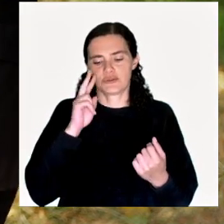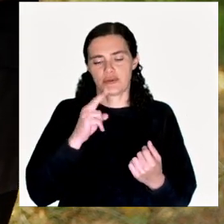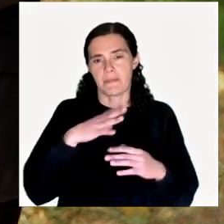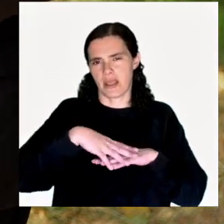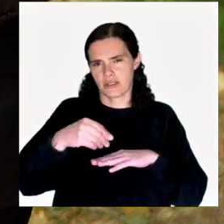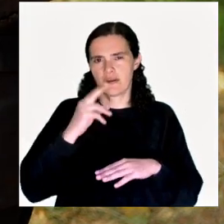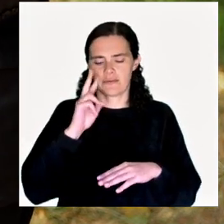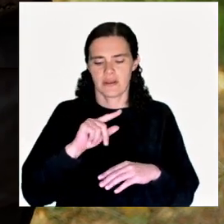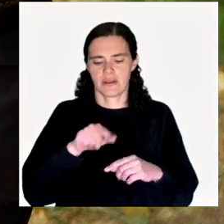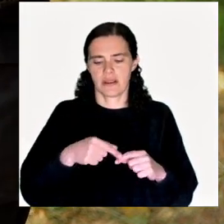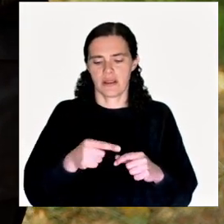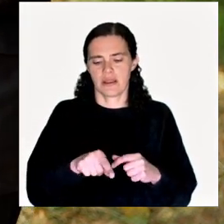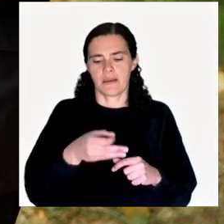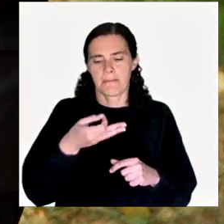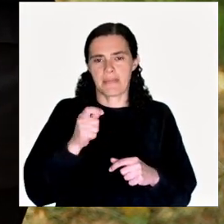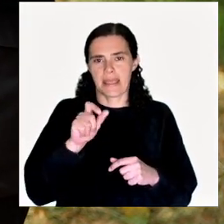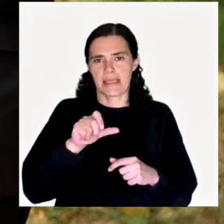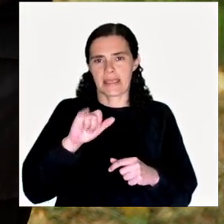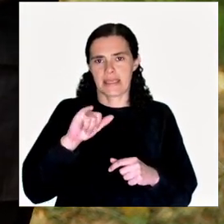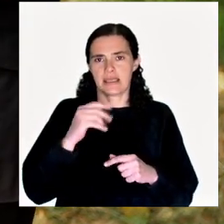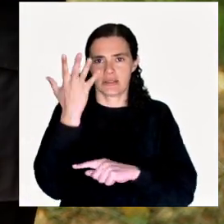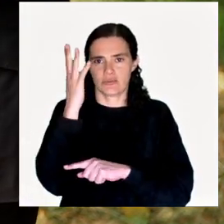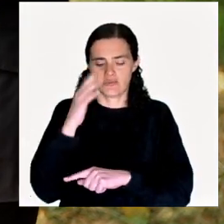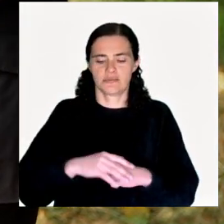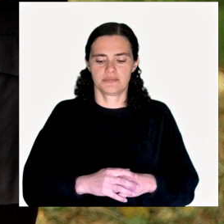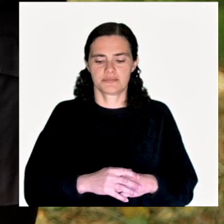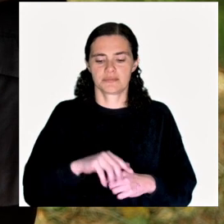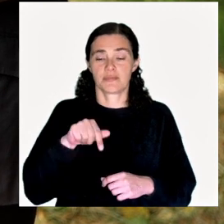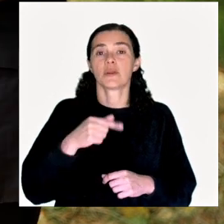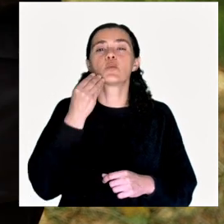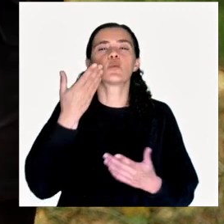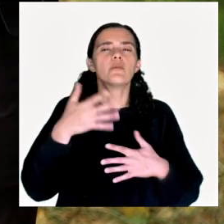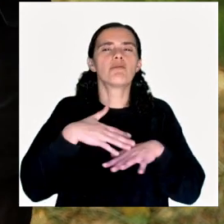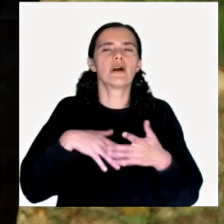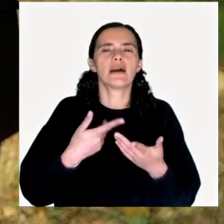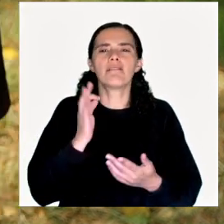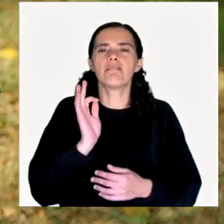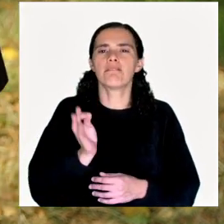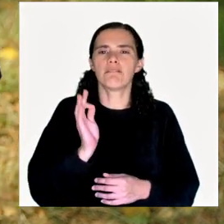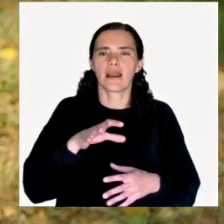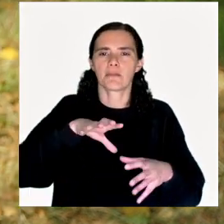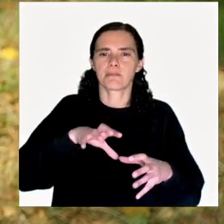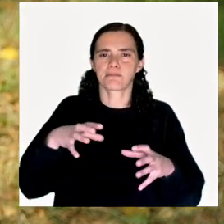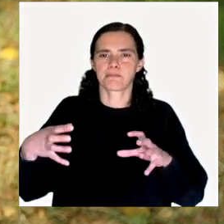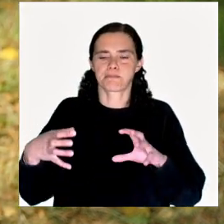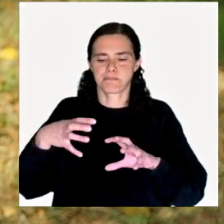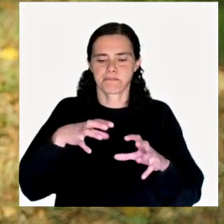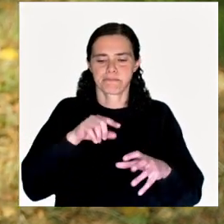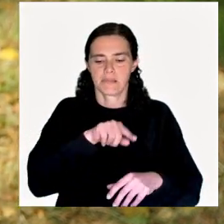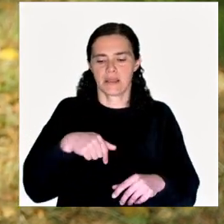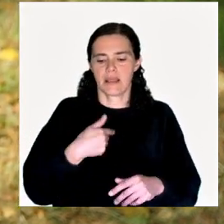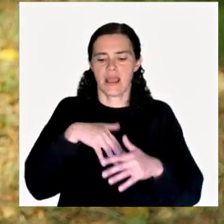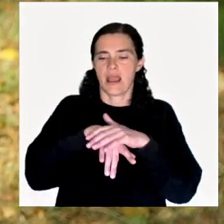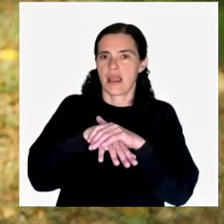will see later, with PEQUI tree, cast in iron. The roots have